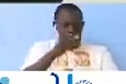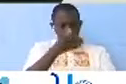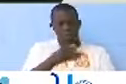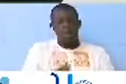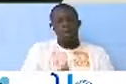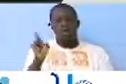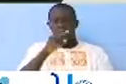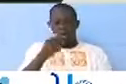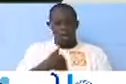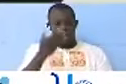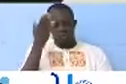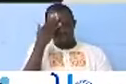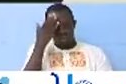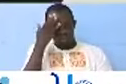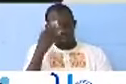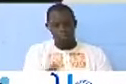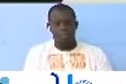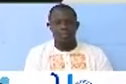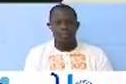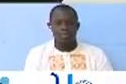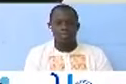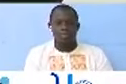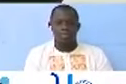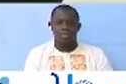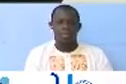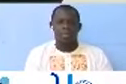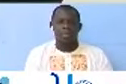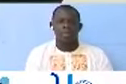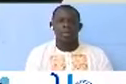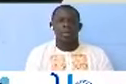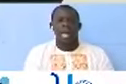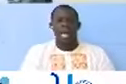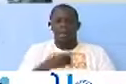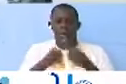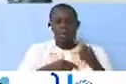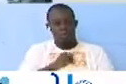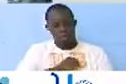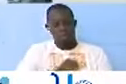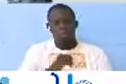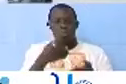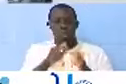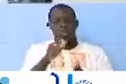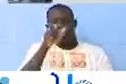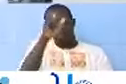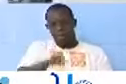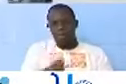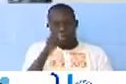What I know, in my limited human